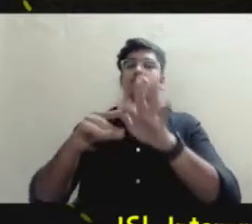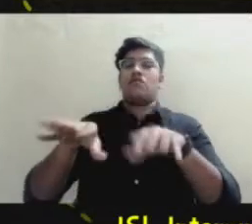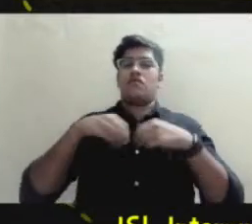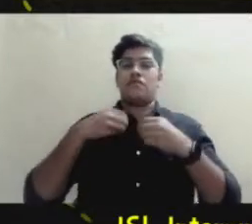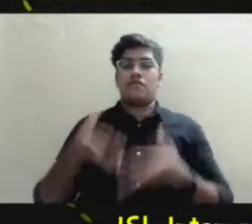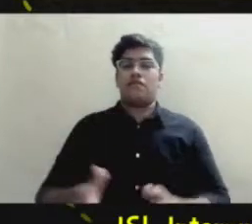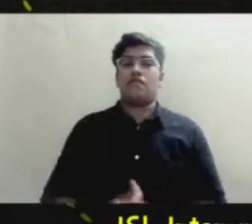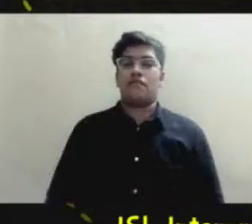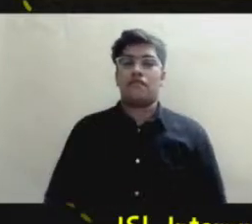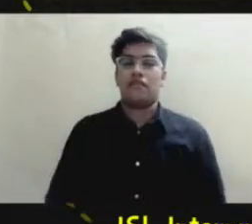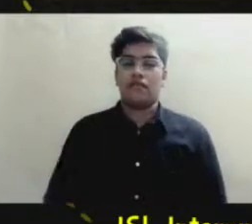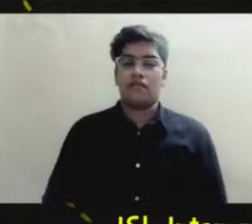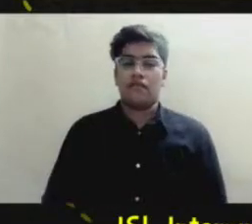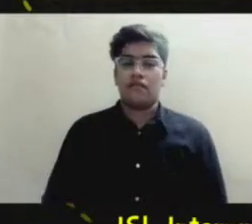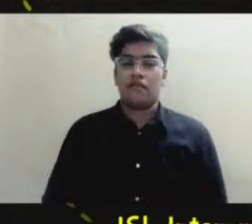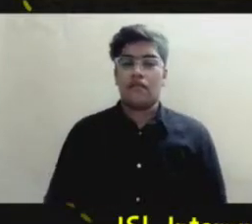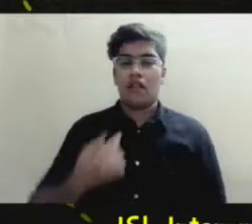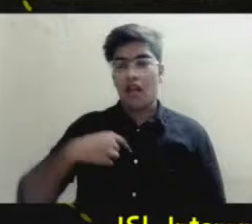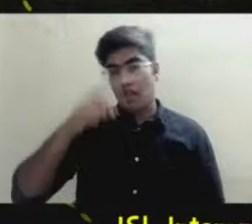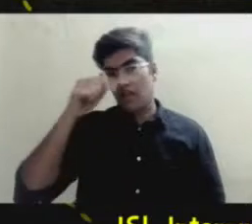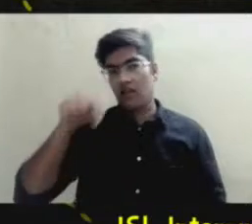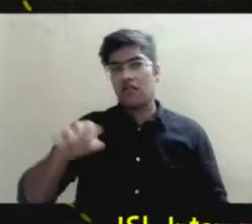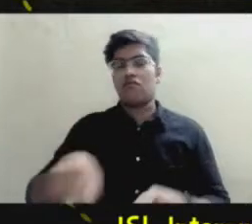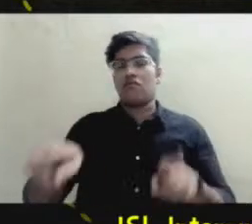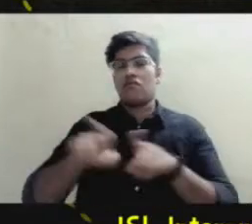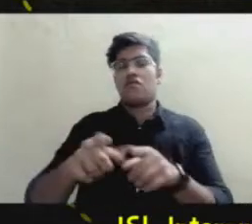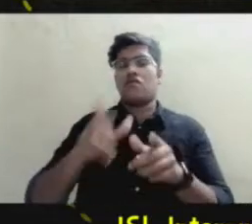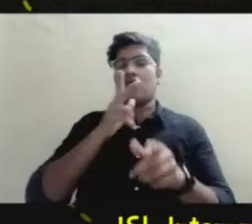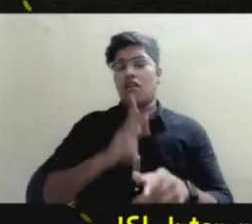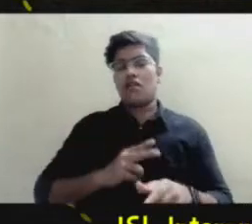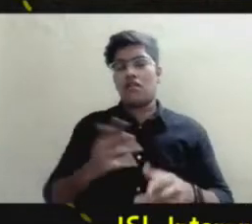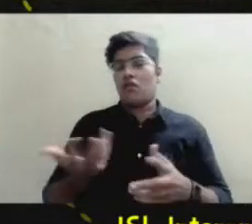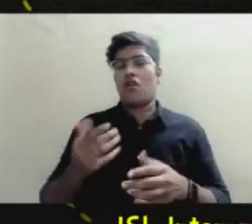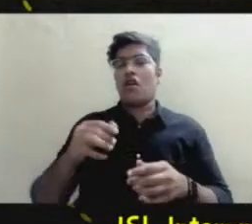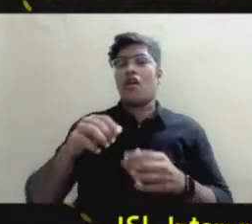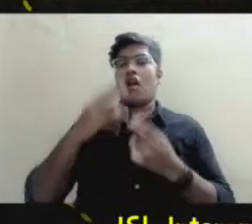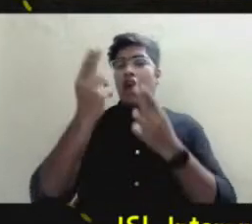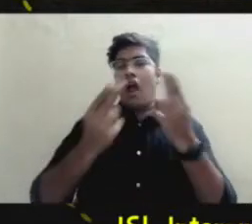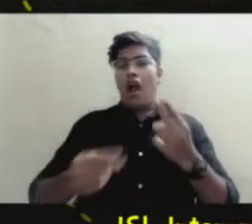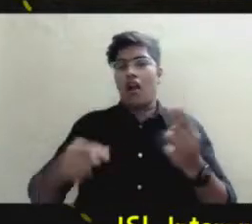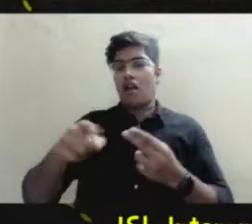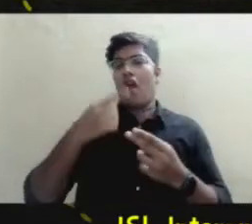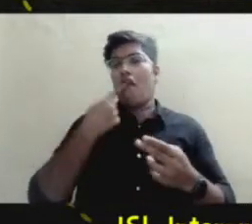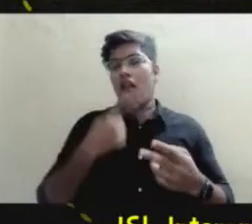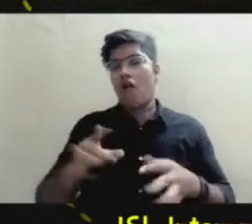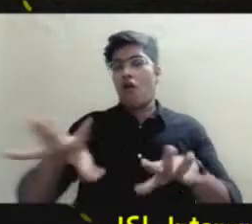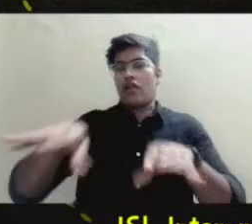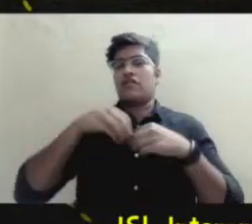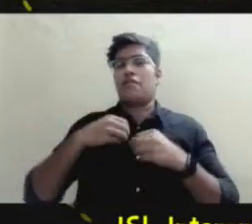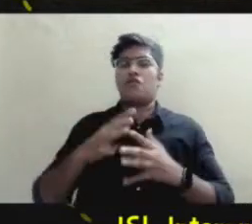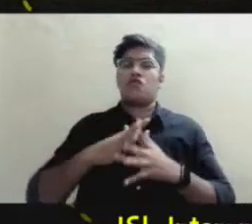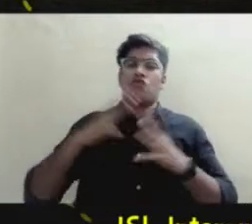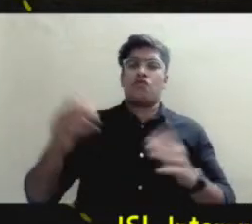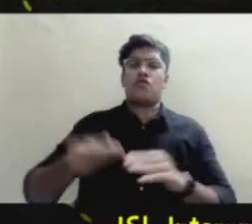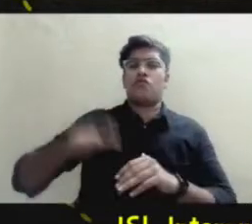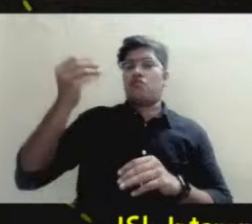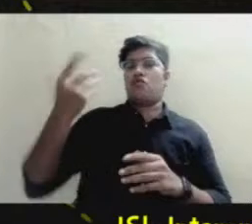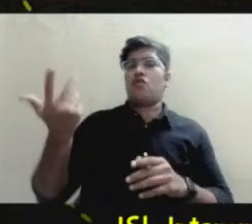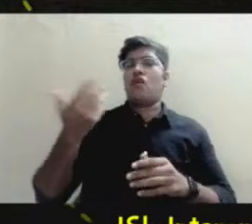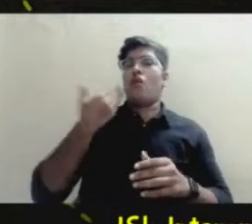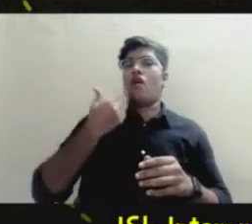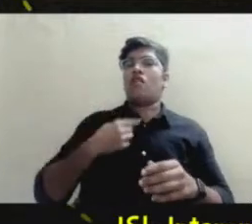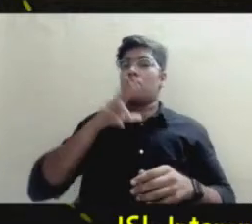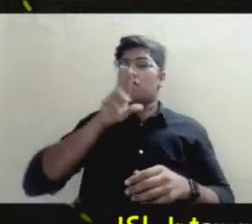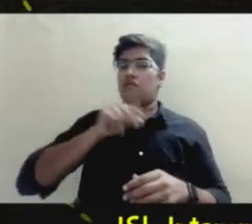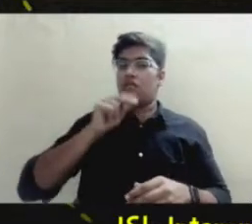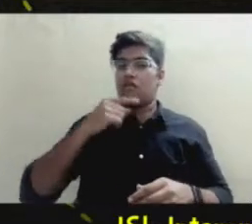think it also tells us maybe that, art allows us to accept so much more than we seem to accept when we literalize it or want to speak